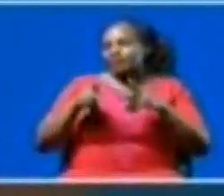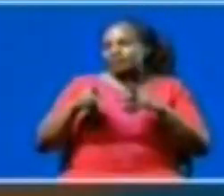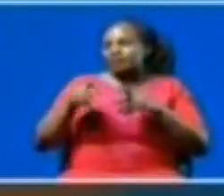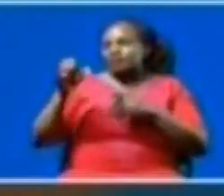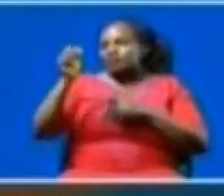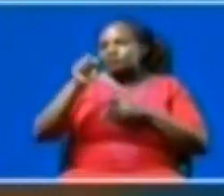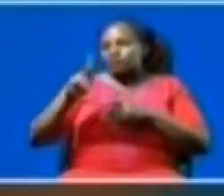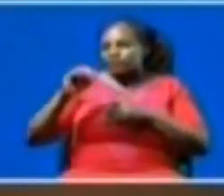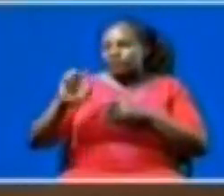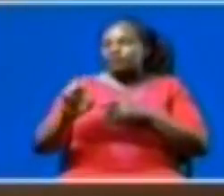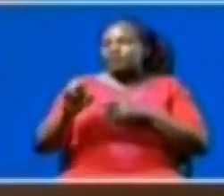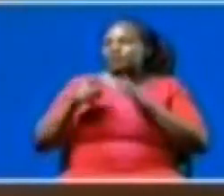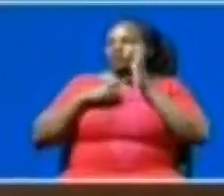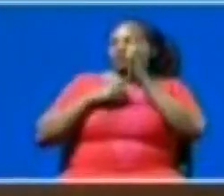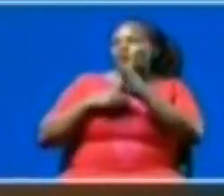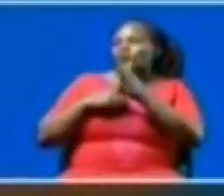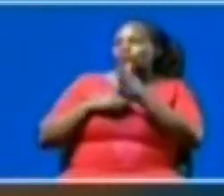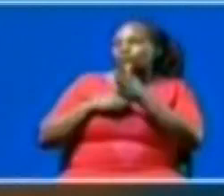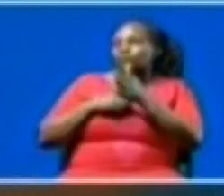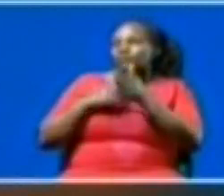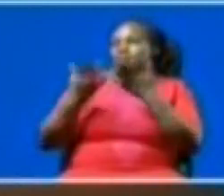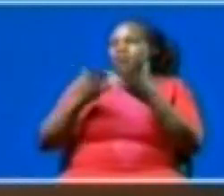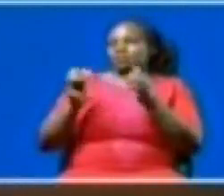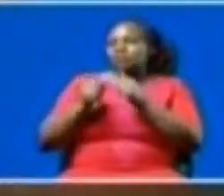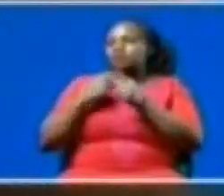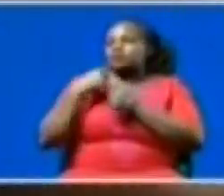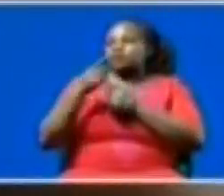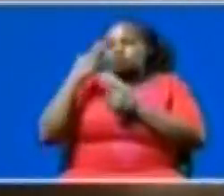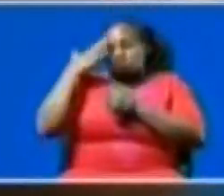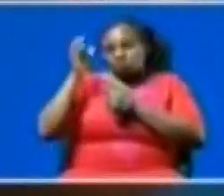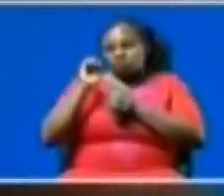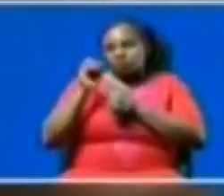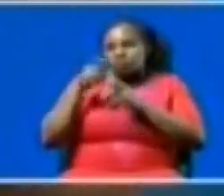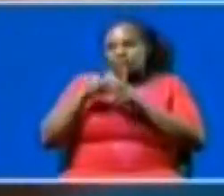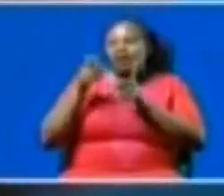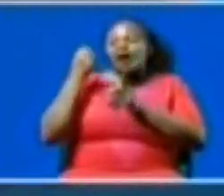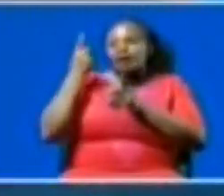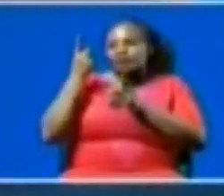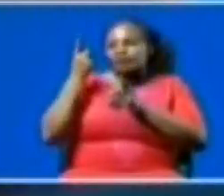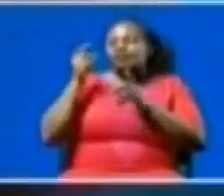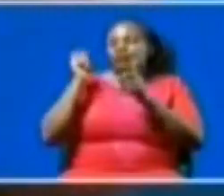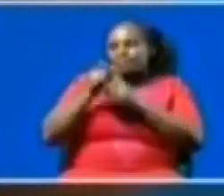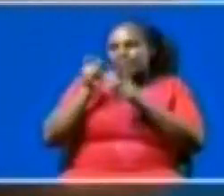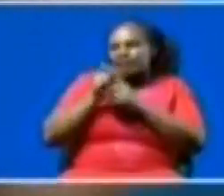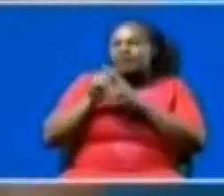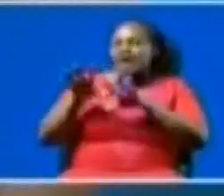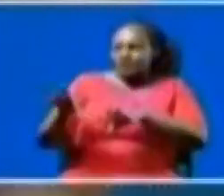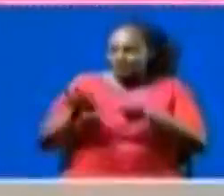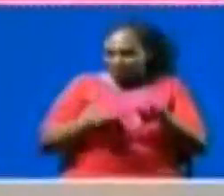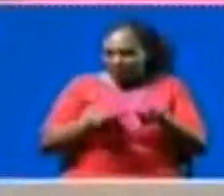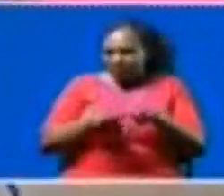Sophie's face tells it all. She may not directly know it, but she understands the pain and